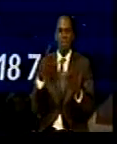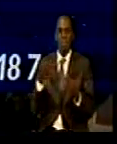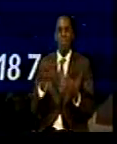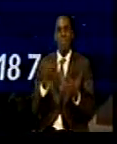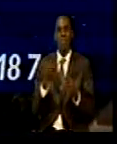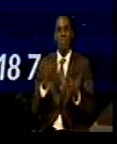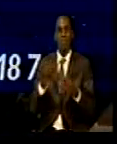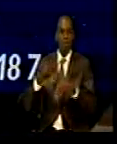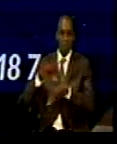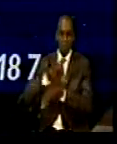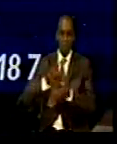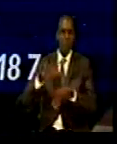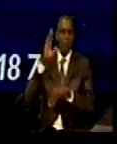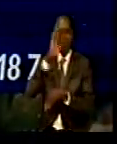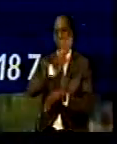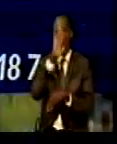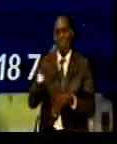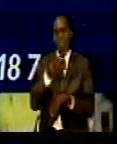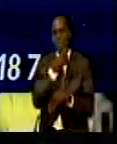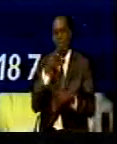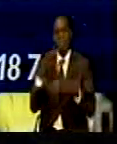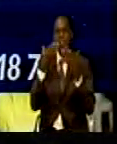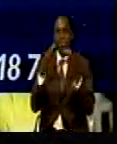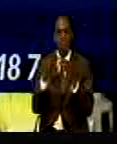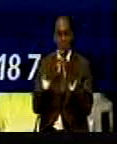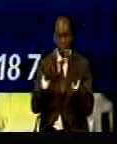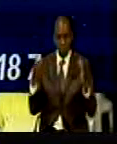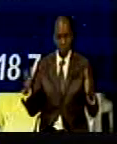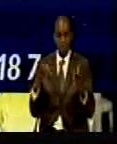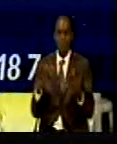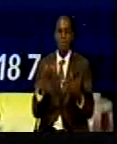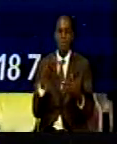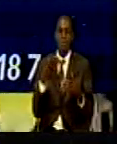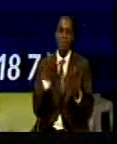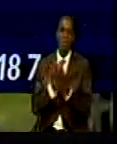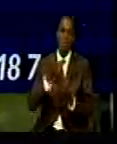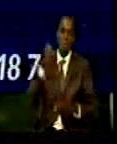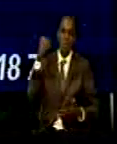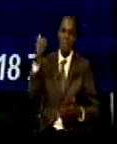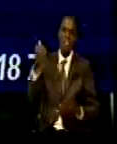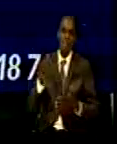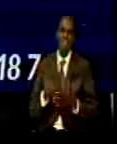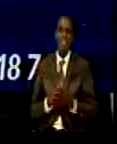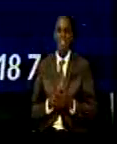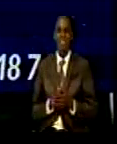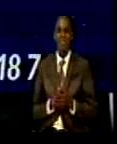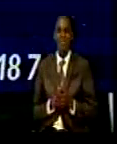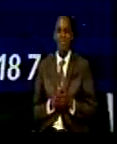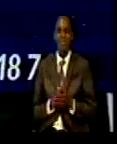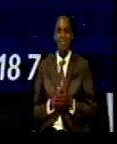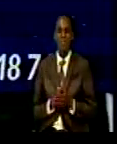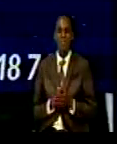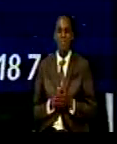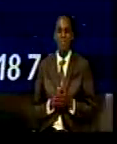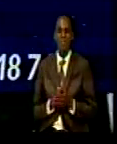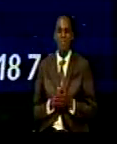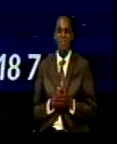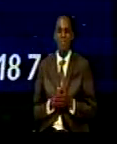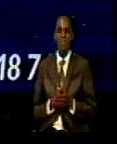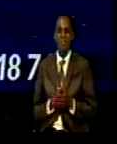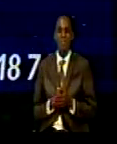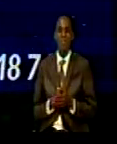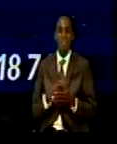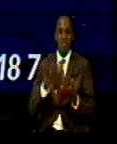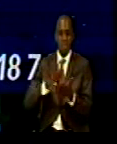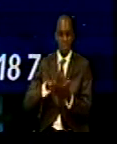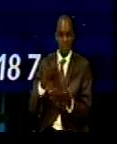dry. Thank you very much. Amen. Amen. Insanity gone. Amen. And the evidence was